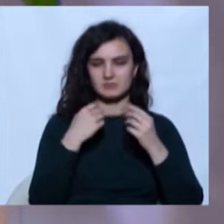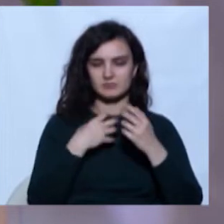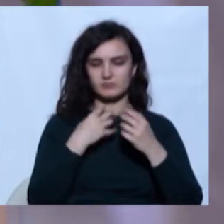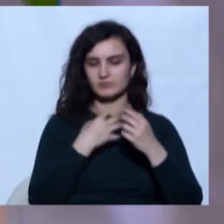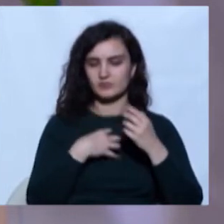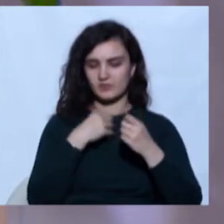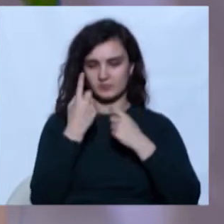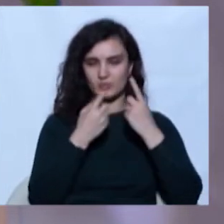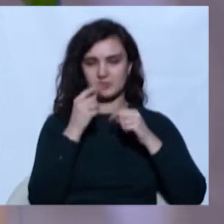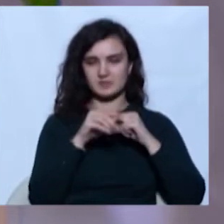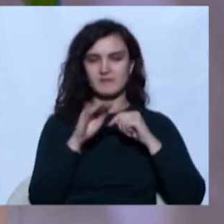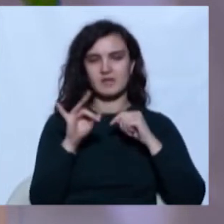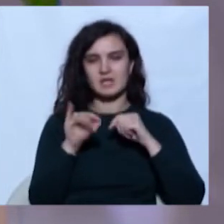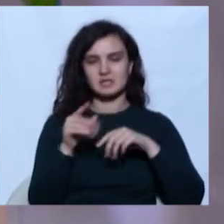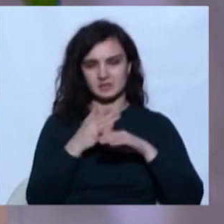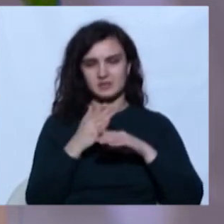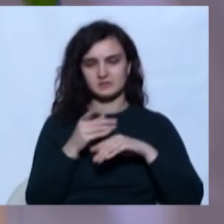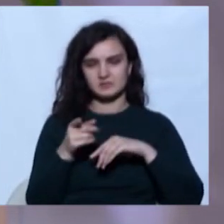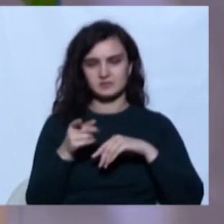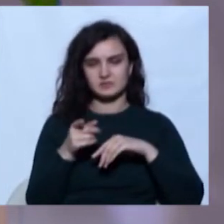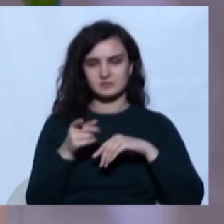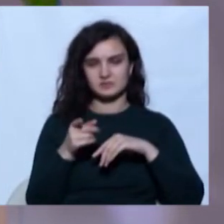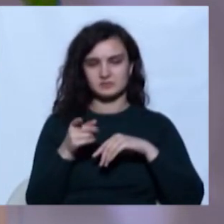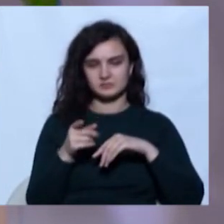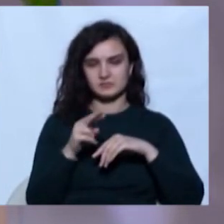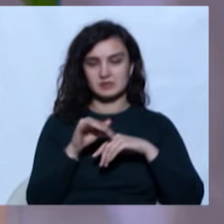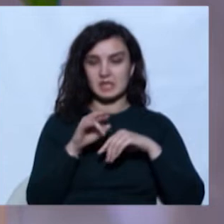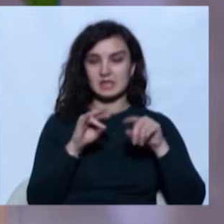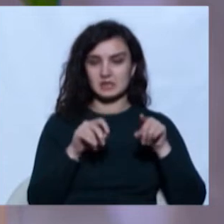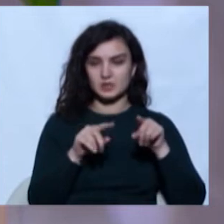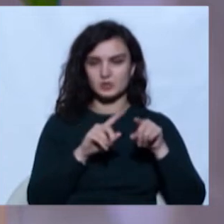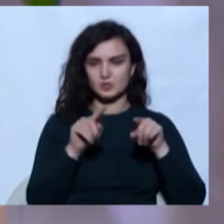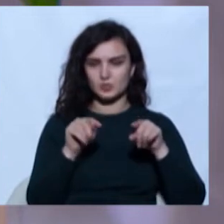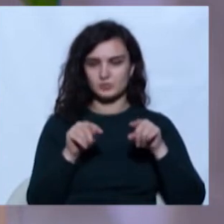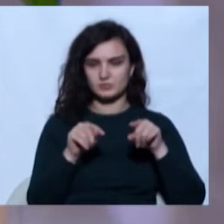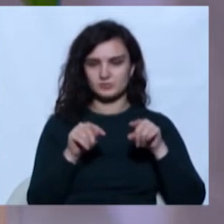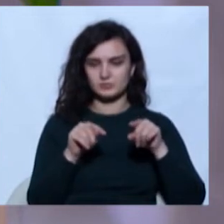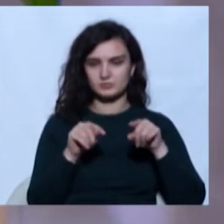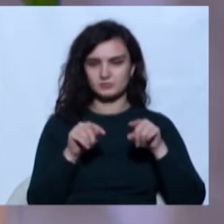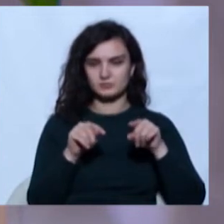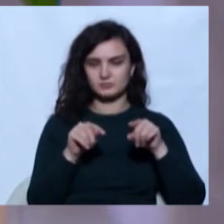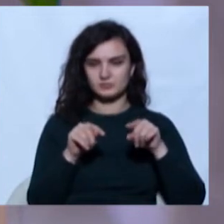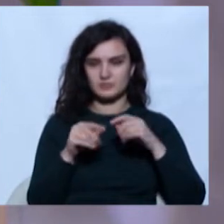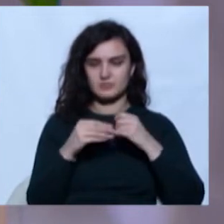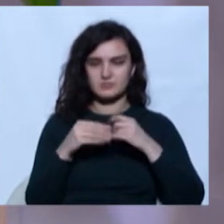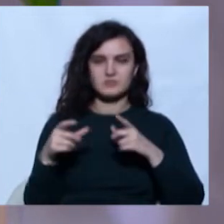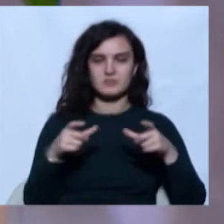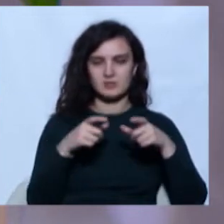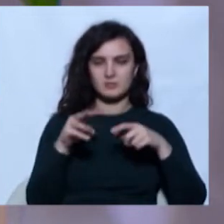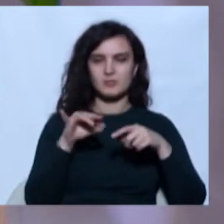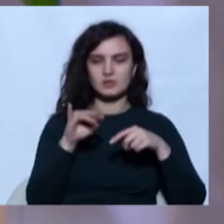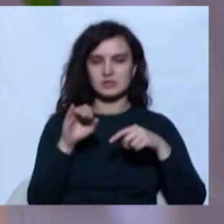information. Faria has directions that will lead Dantes to a hidden treasure on the island of Monte